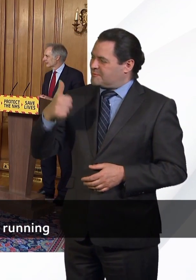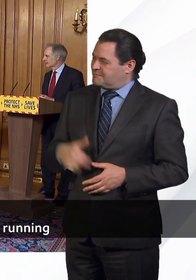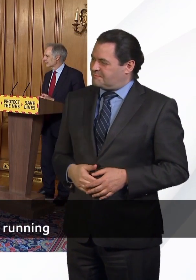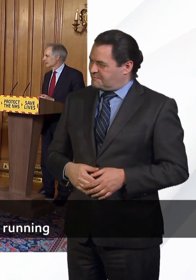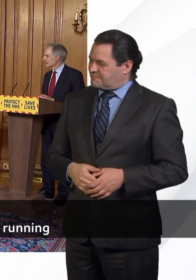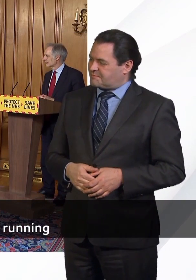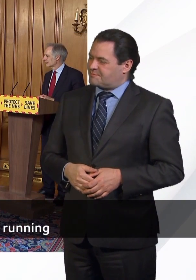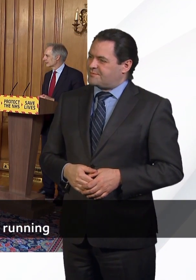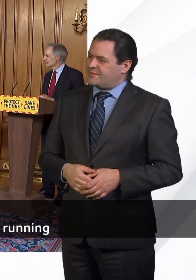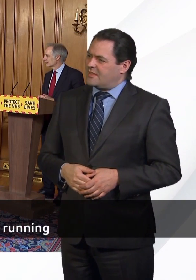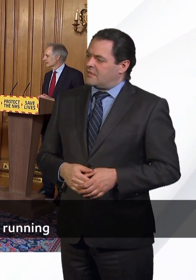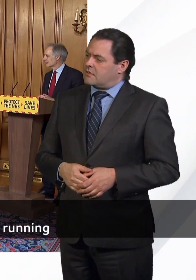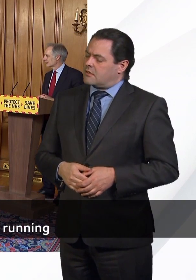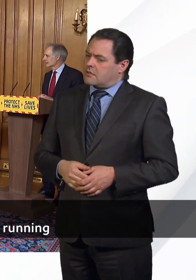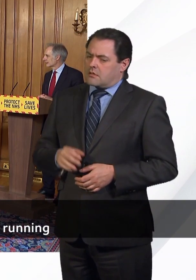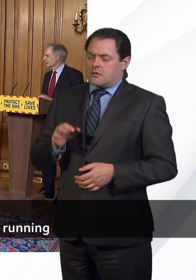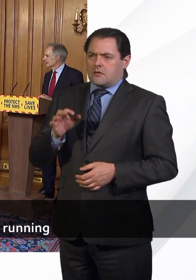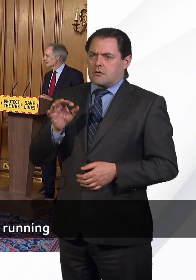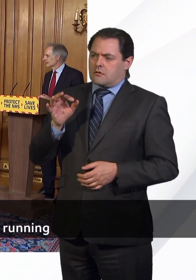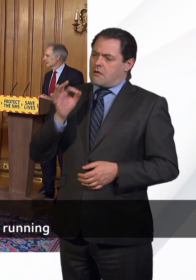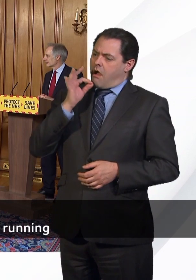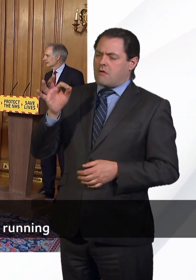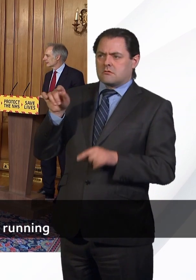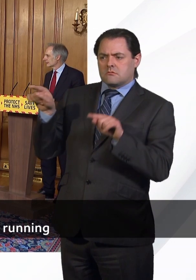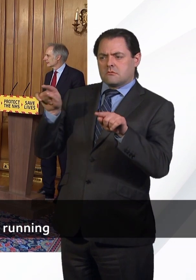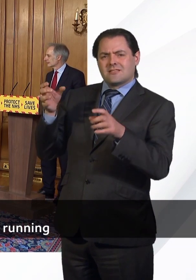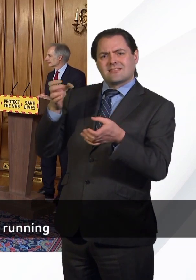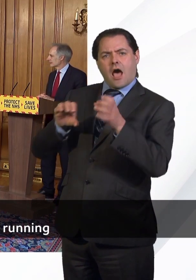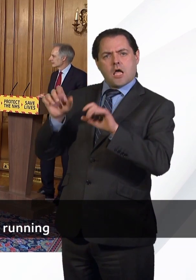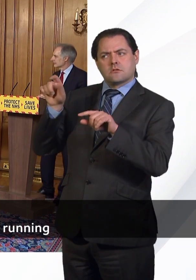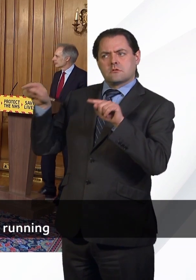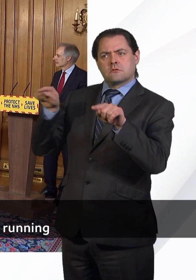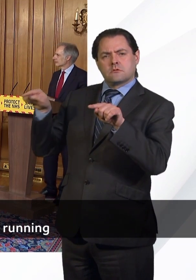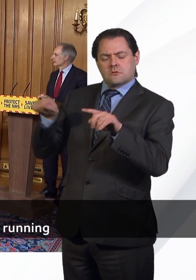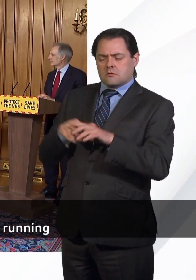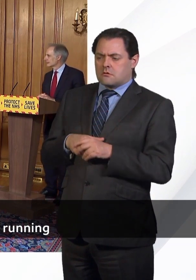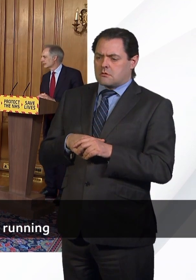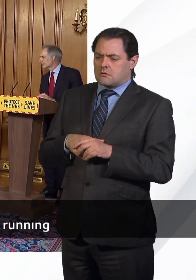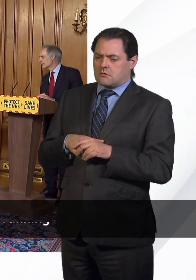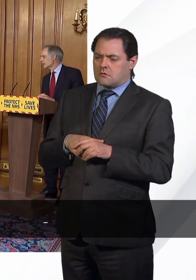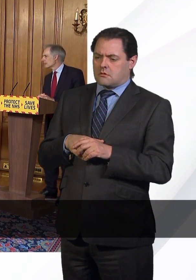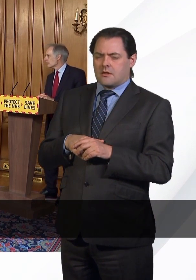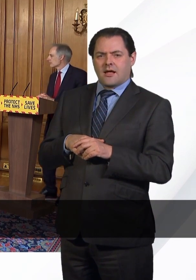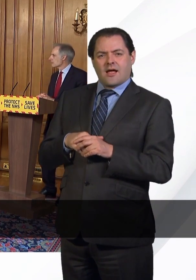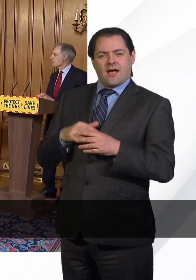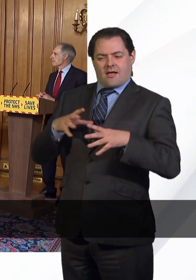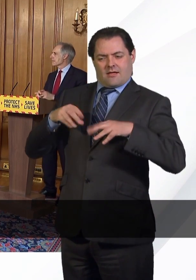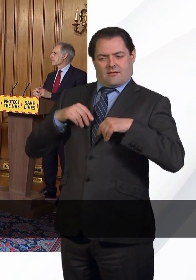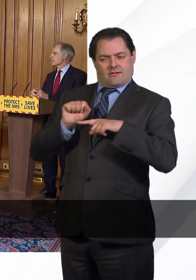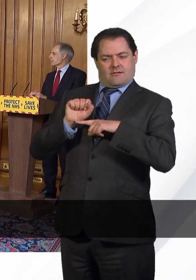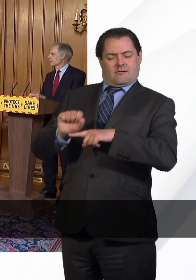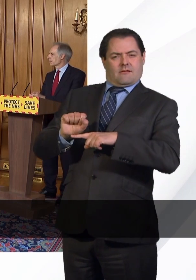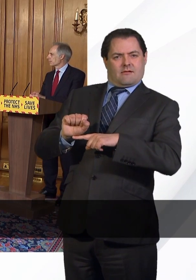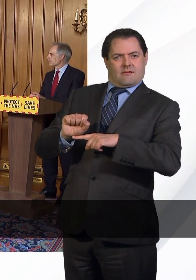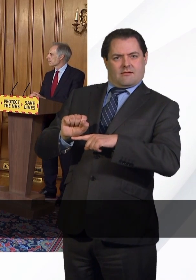Can I ask the scientists, how has your understanding of immunity developed over the last month or